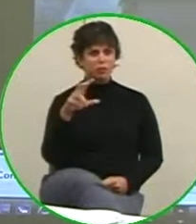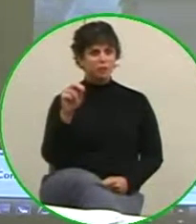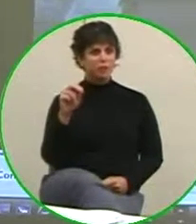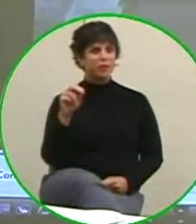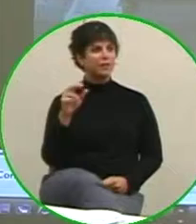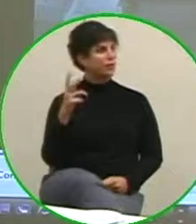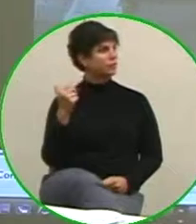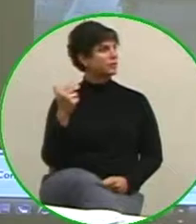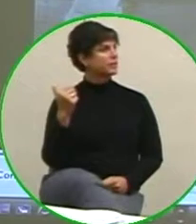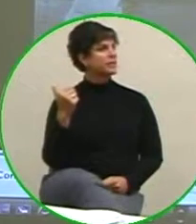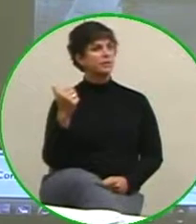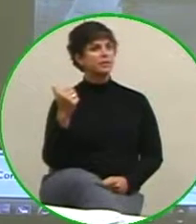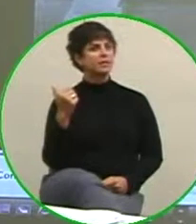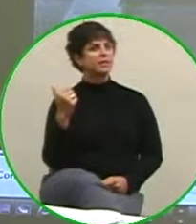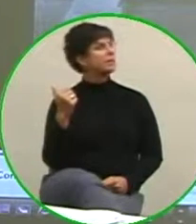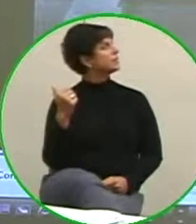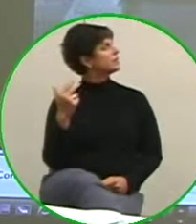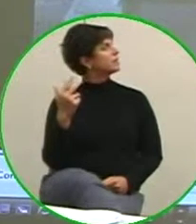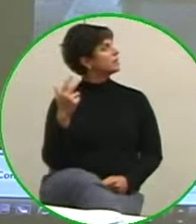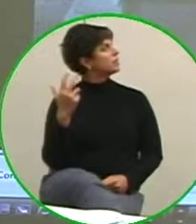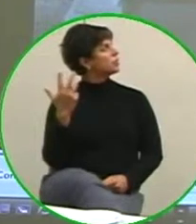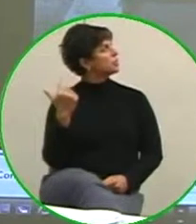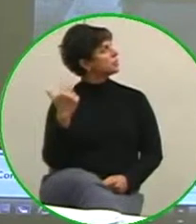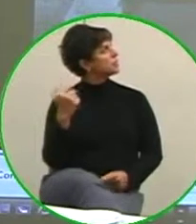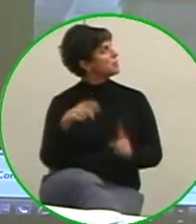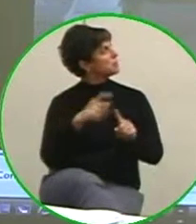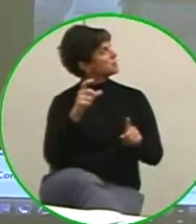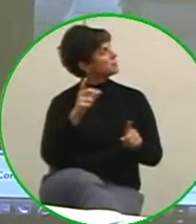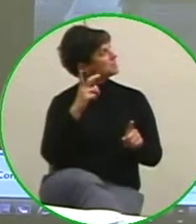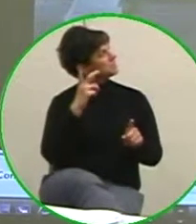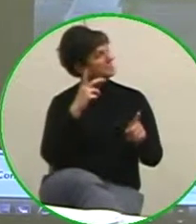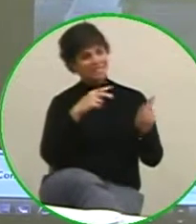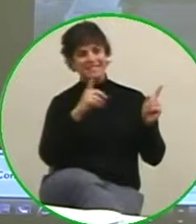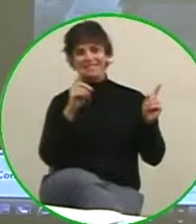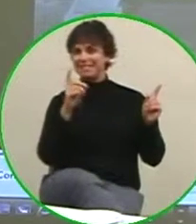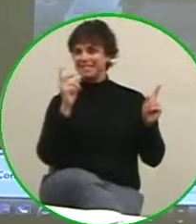But 13. did you see the moonwalking bear?